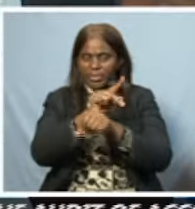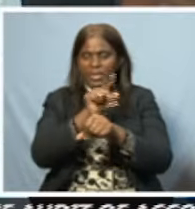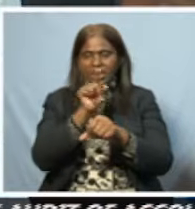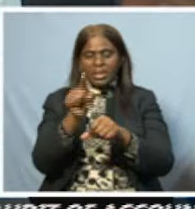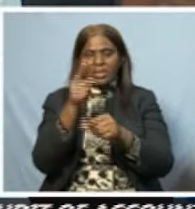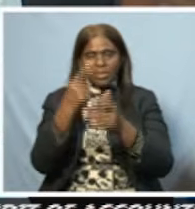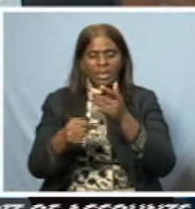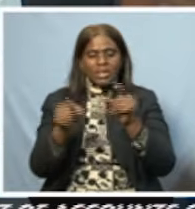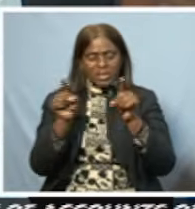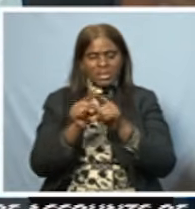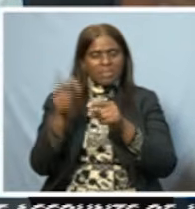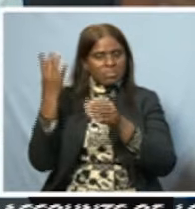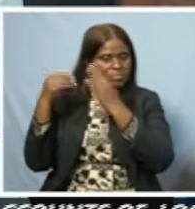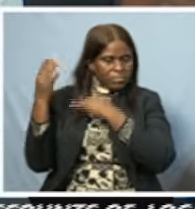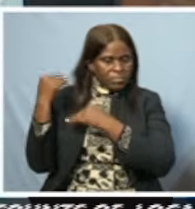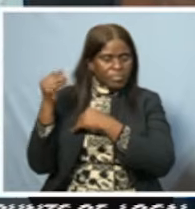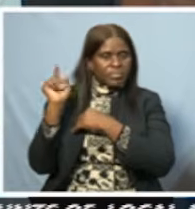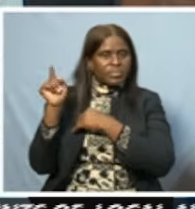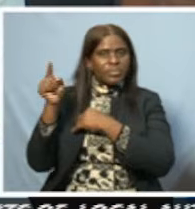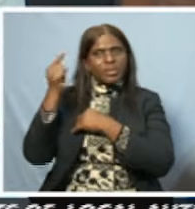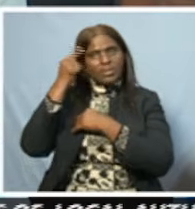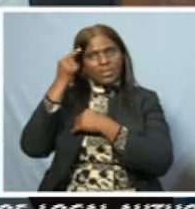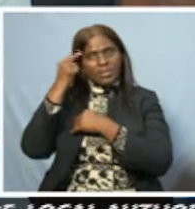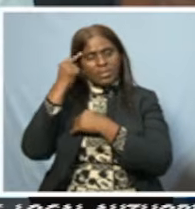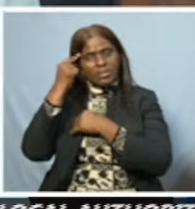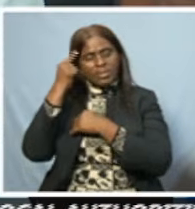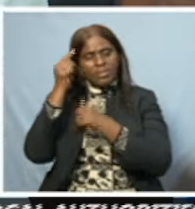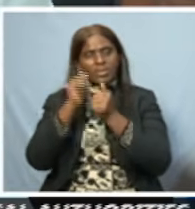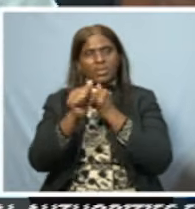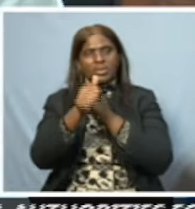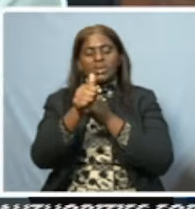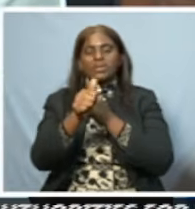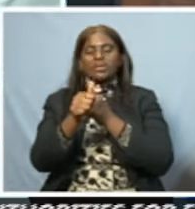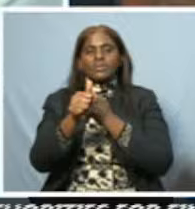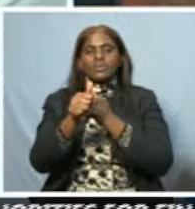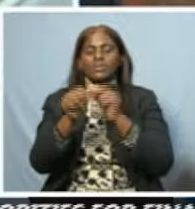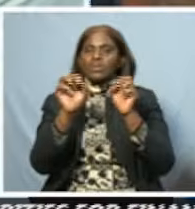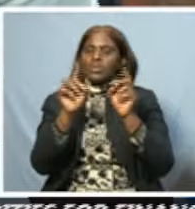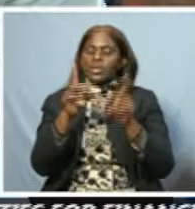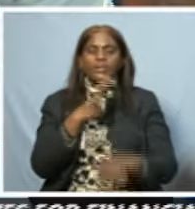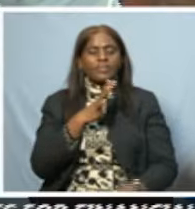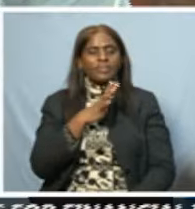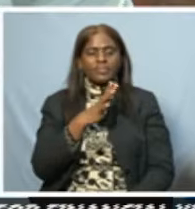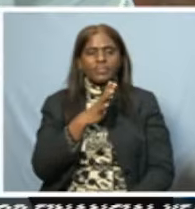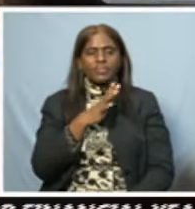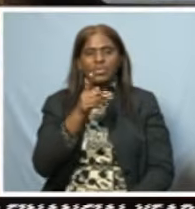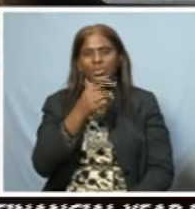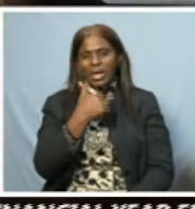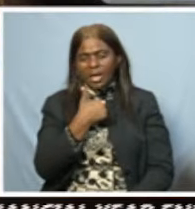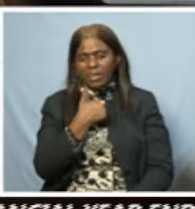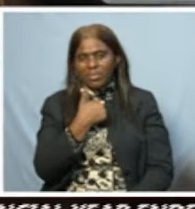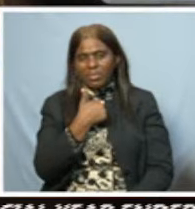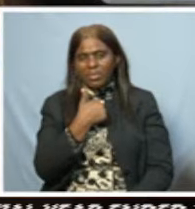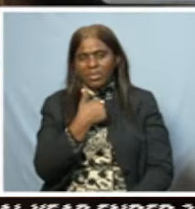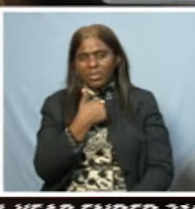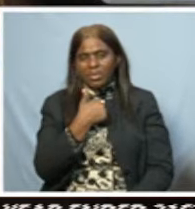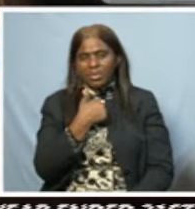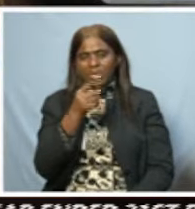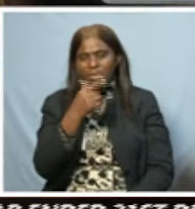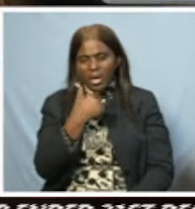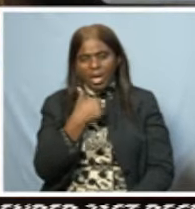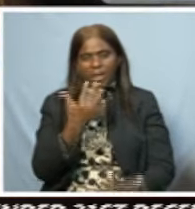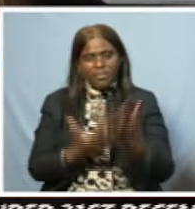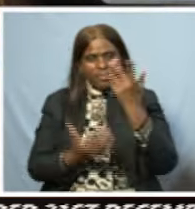was coming from the government equalization fund. Okay, all right. Do you have a services